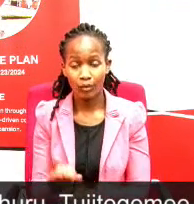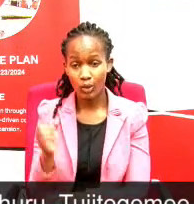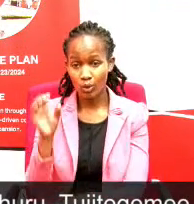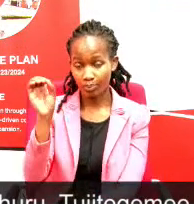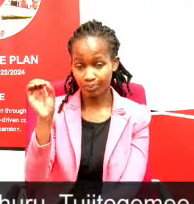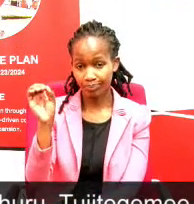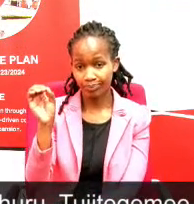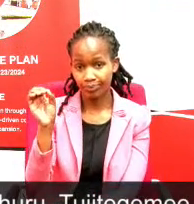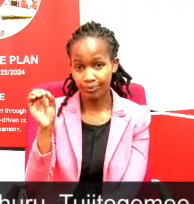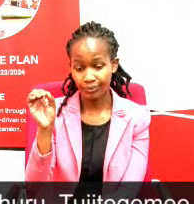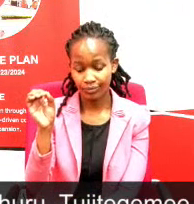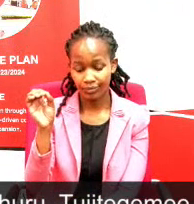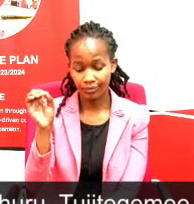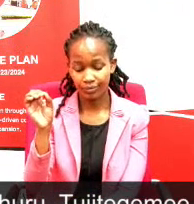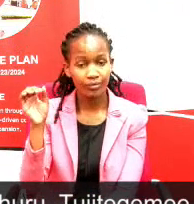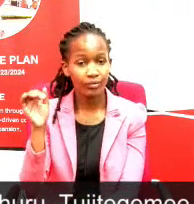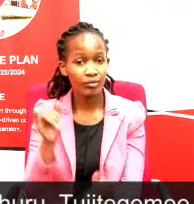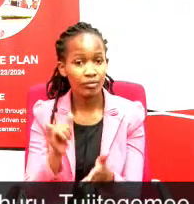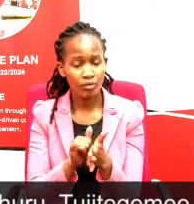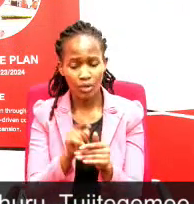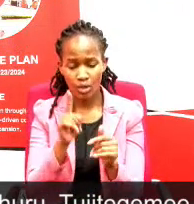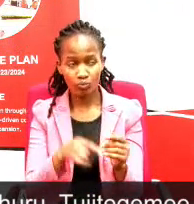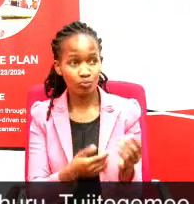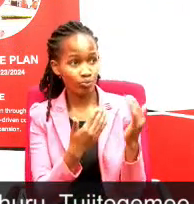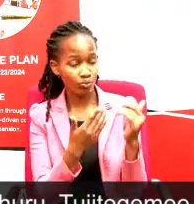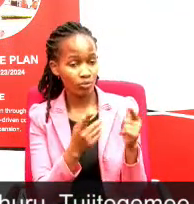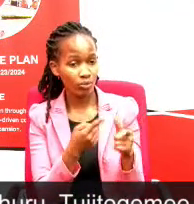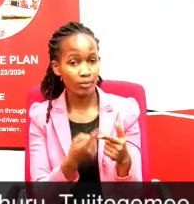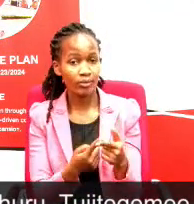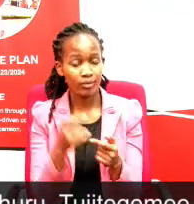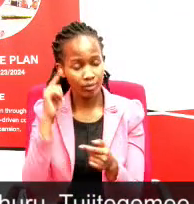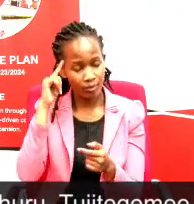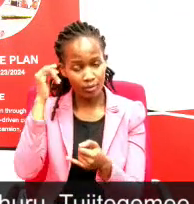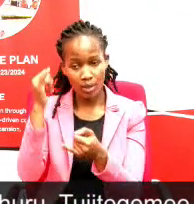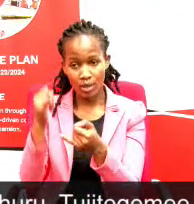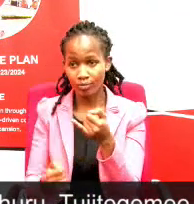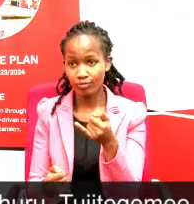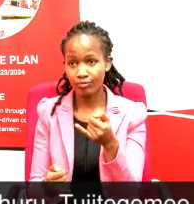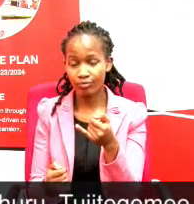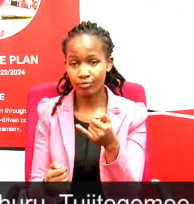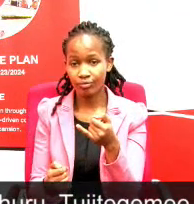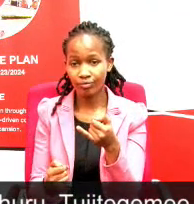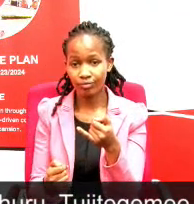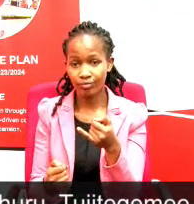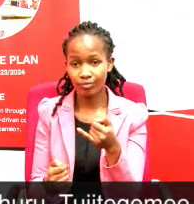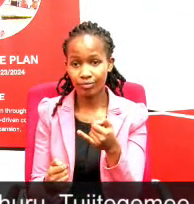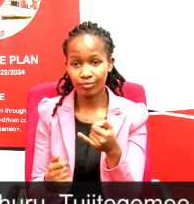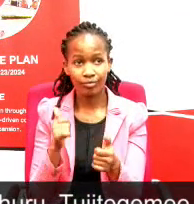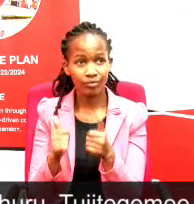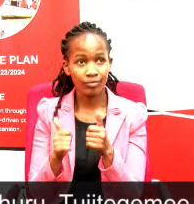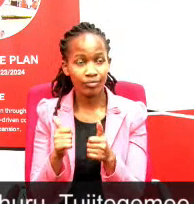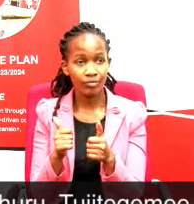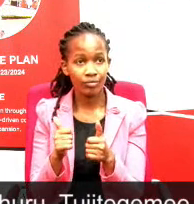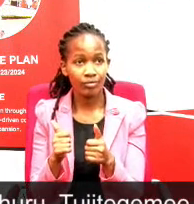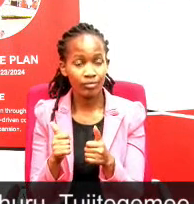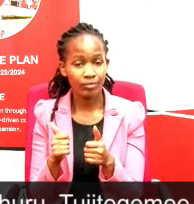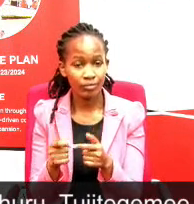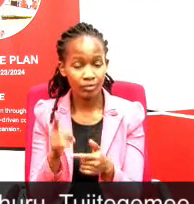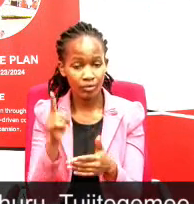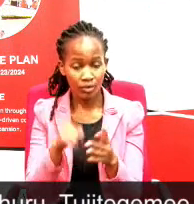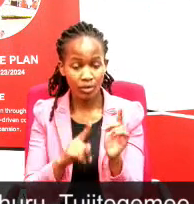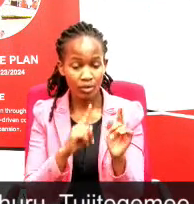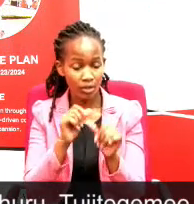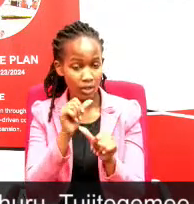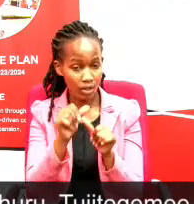So that crystallizes what we expect. And I think this is the final slide. It reiterates what I just